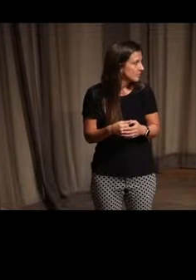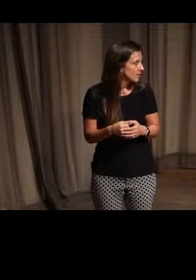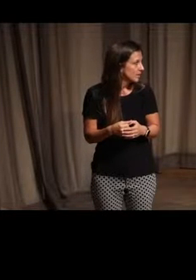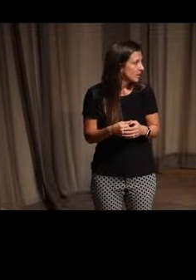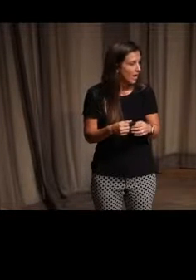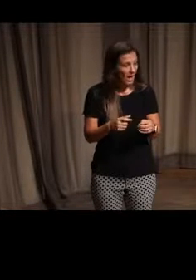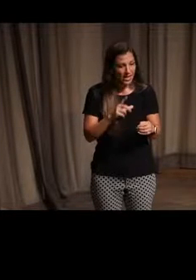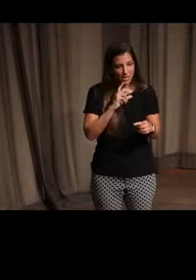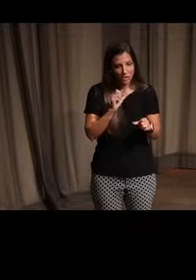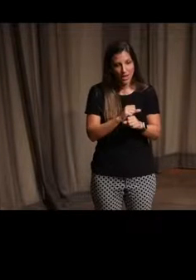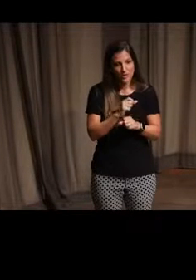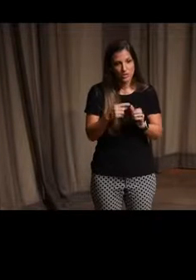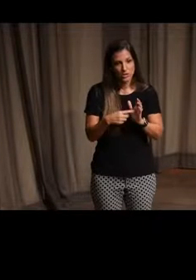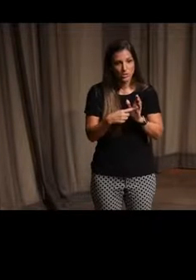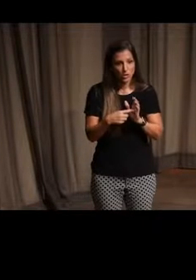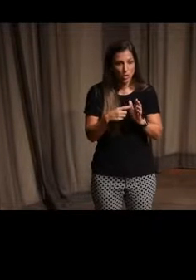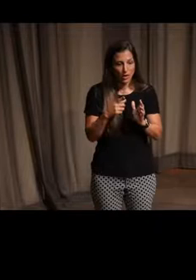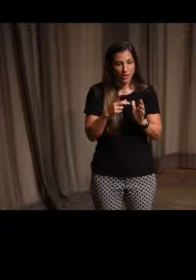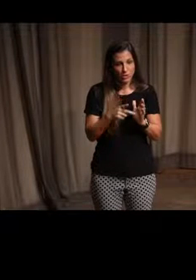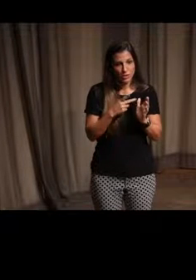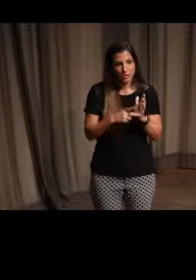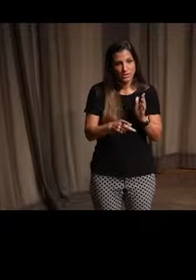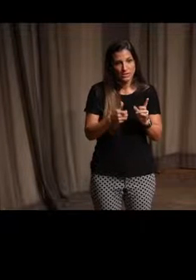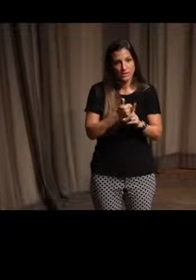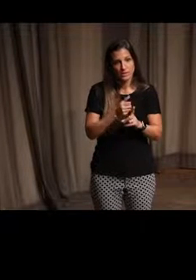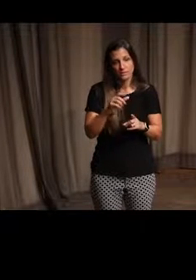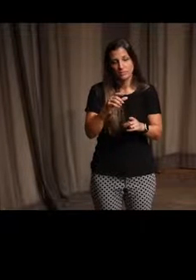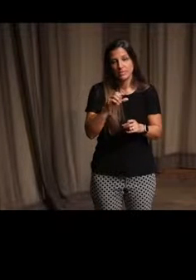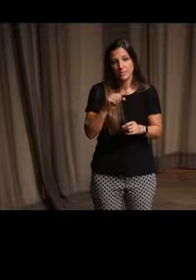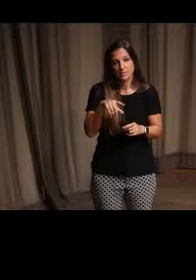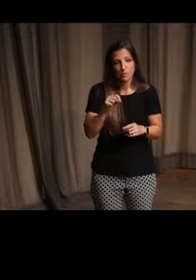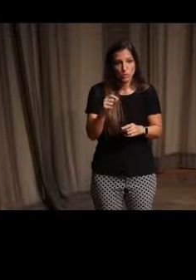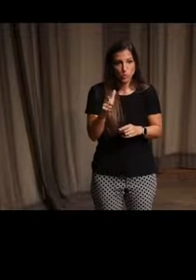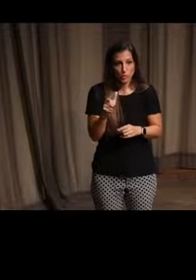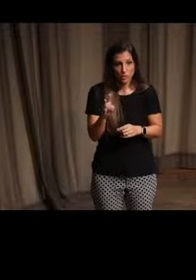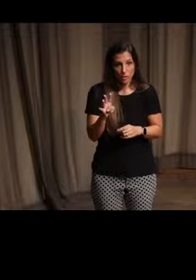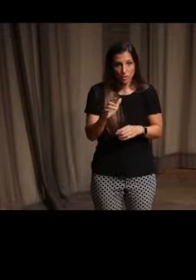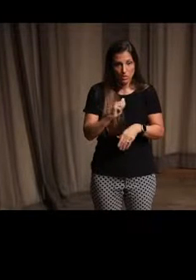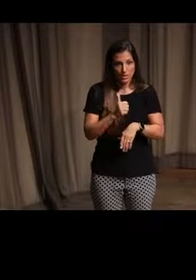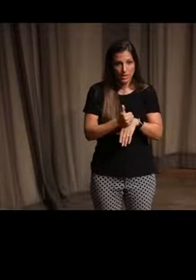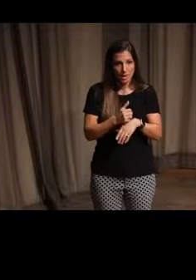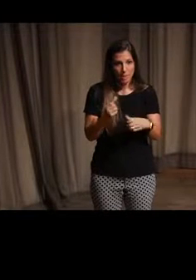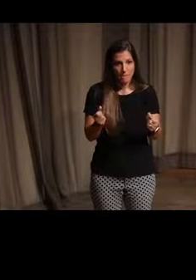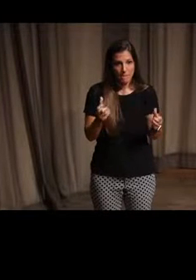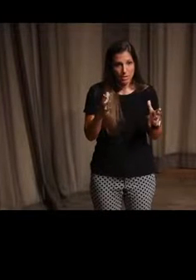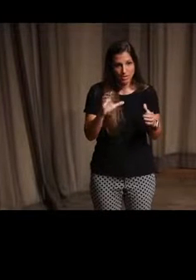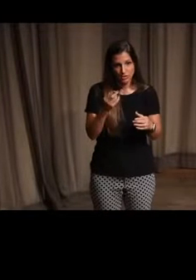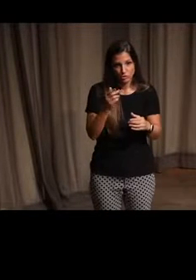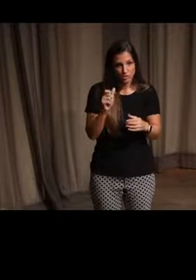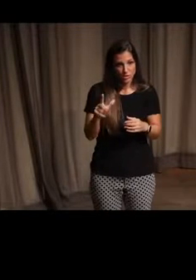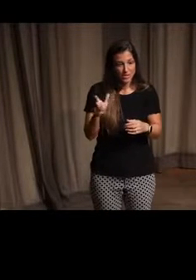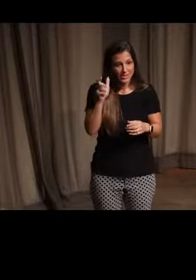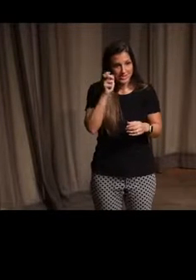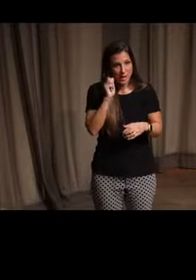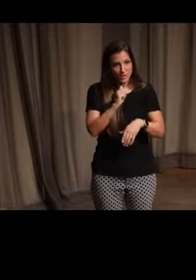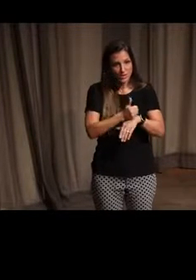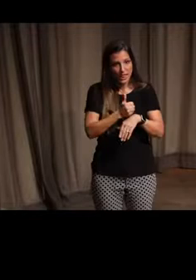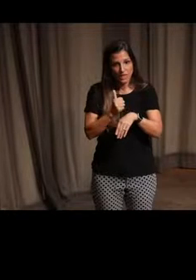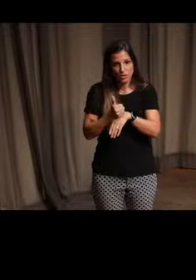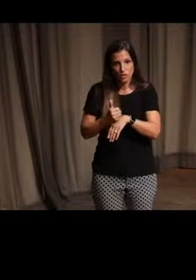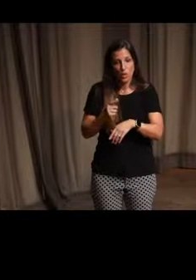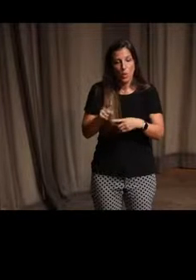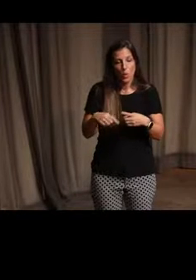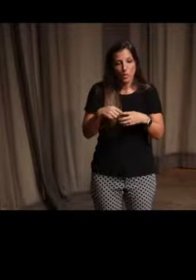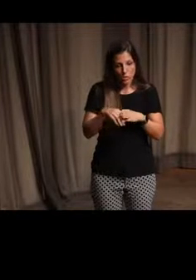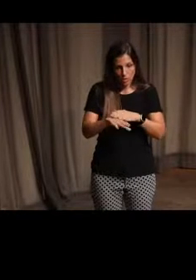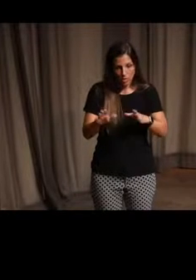having a show at Spinello Projects on September 24th, where we will be installing a multi-channel sound installation. And when you